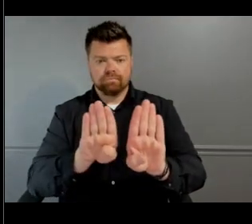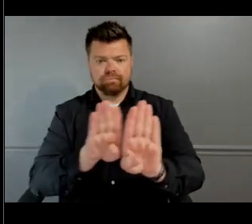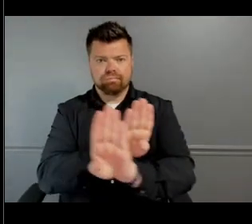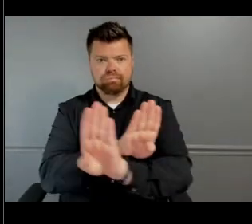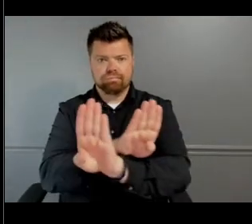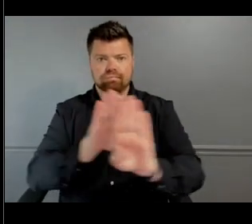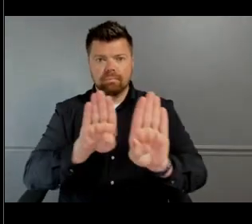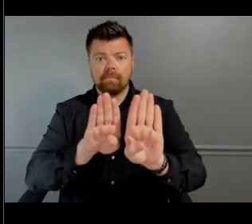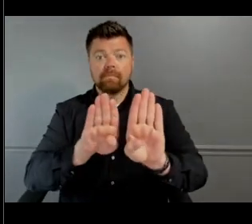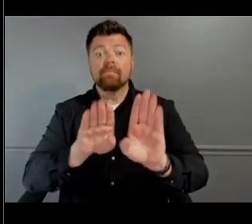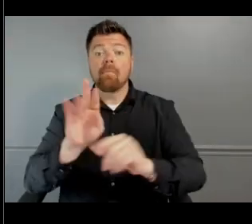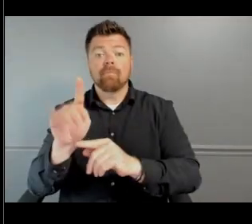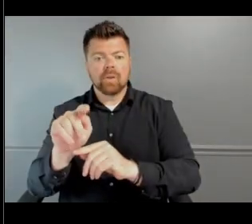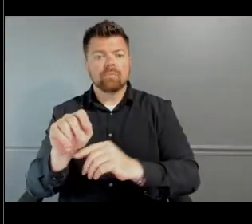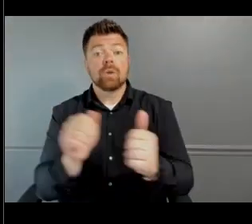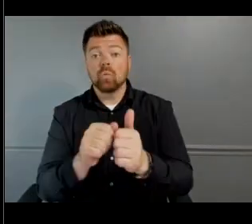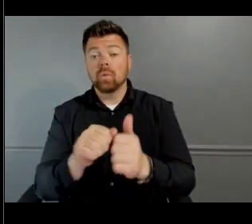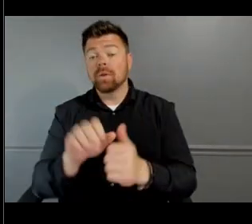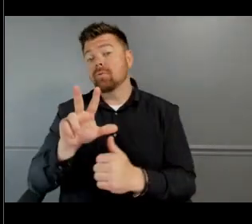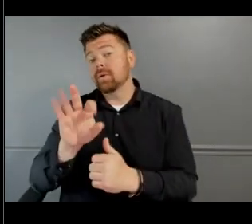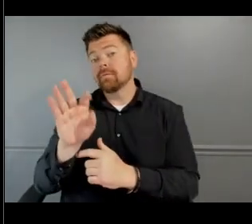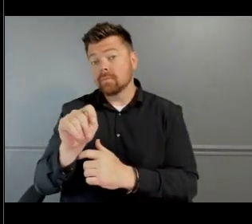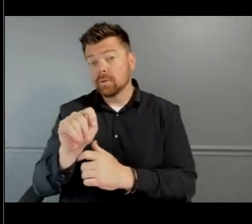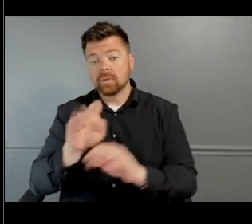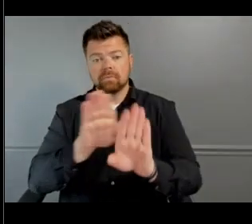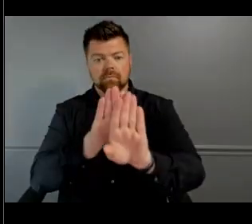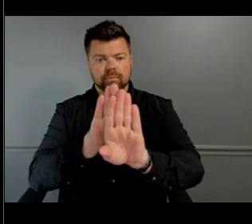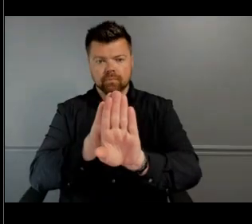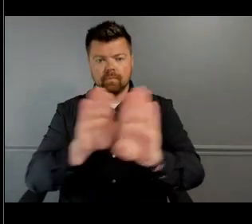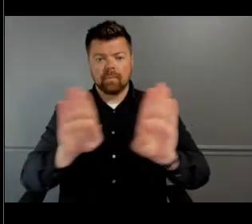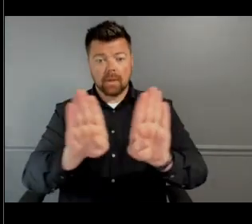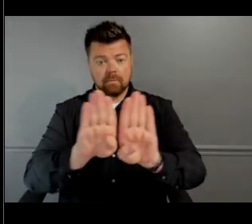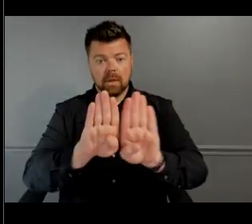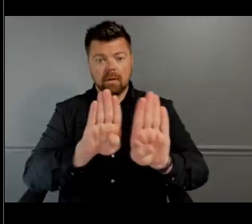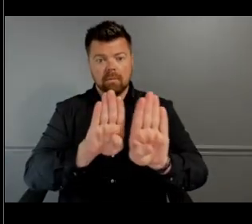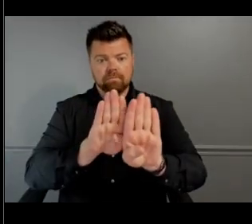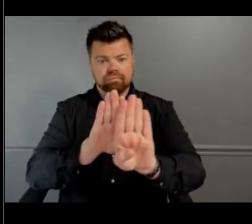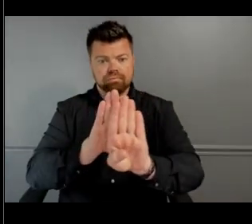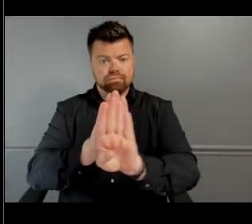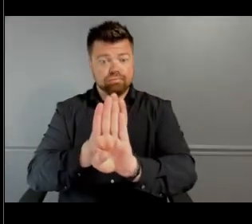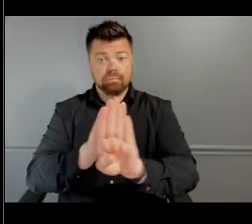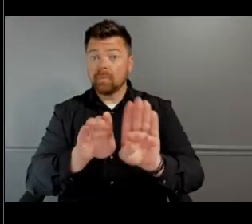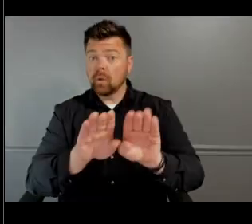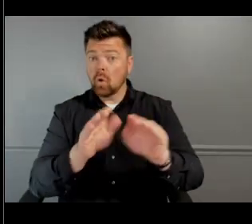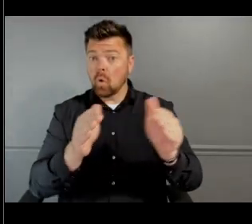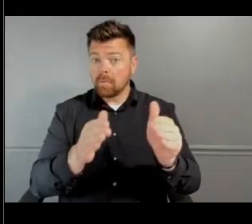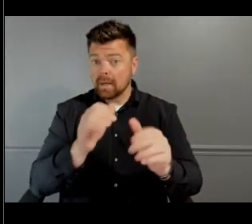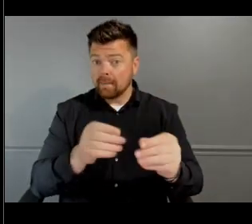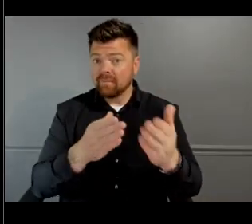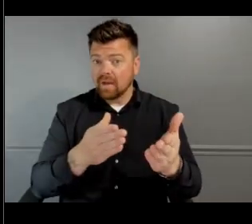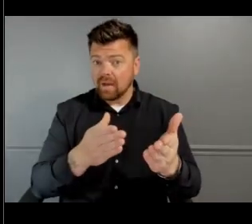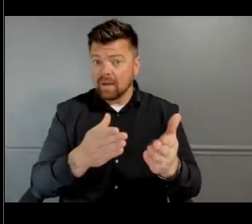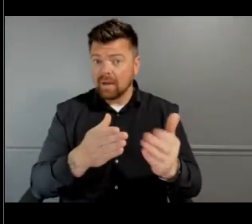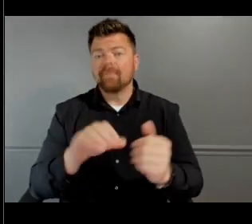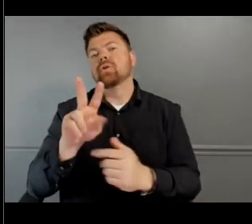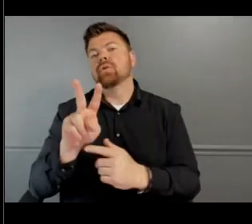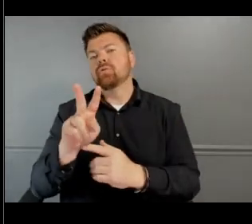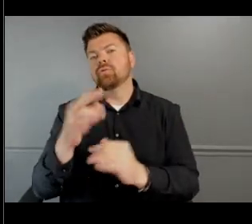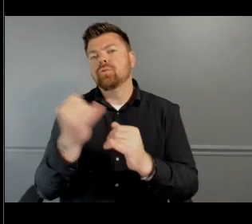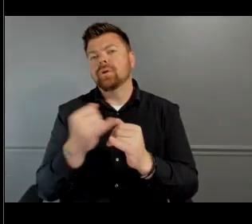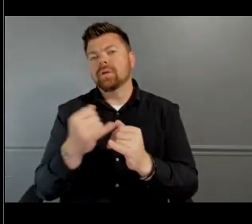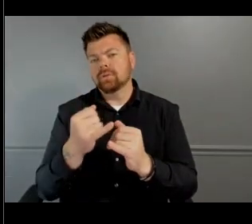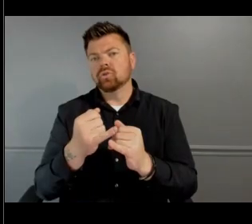3-foot wide operable panel is fully open, do not provide a nominal 32-inch